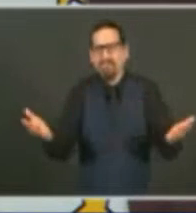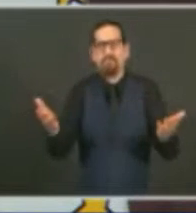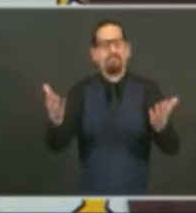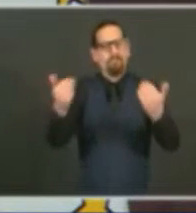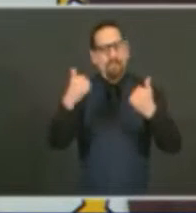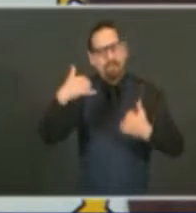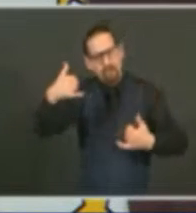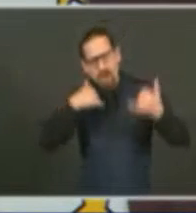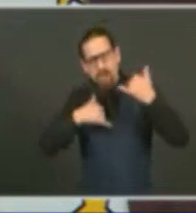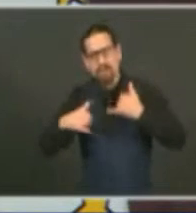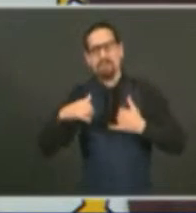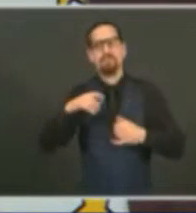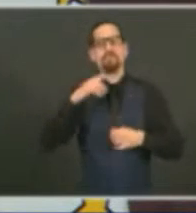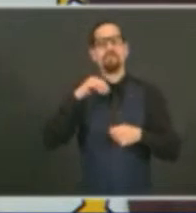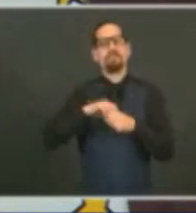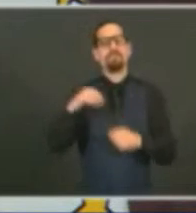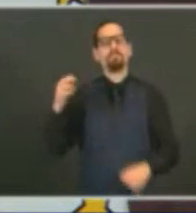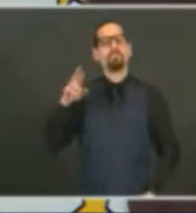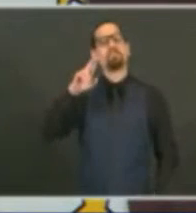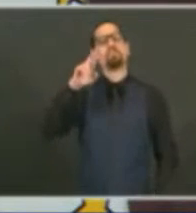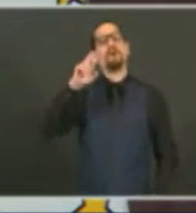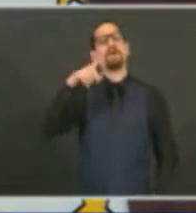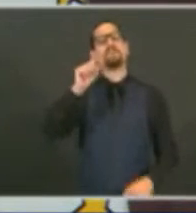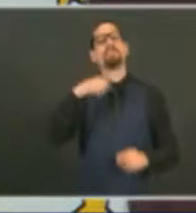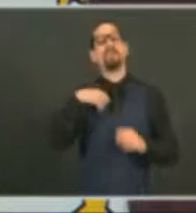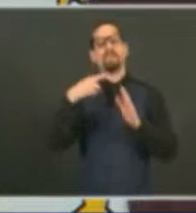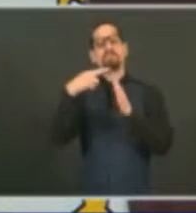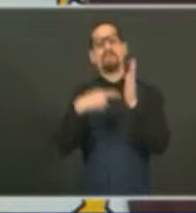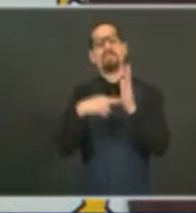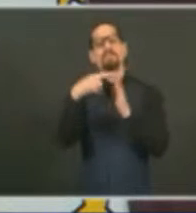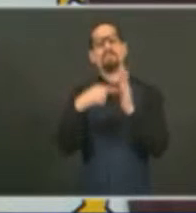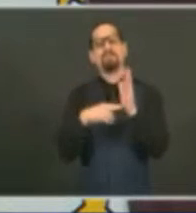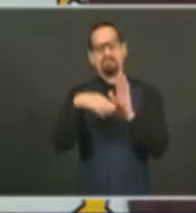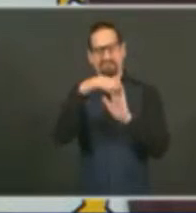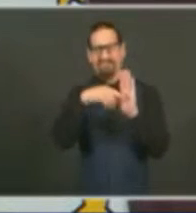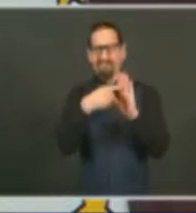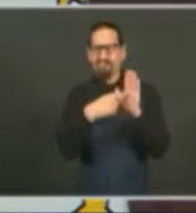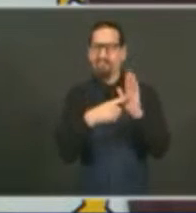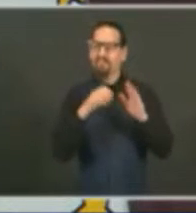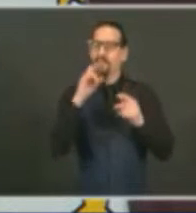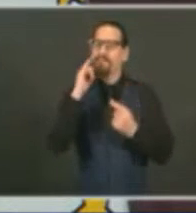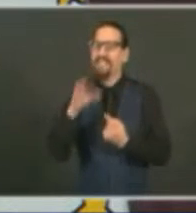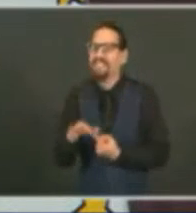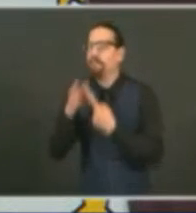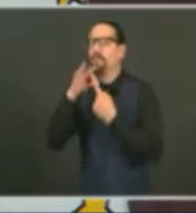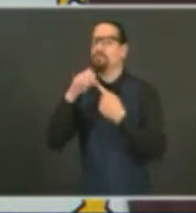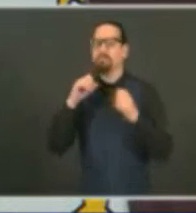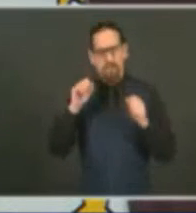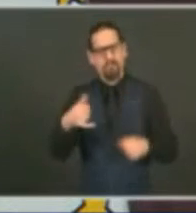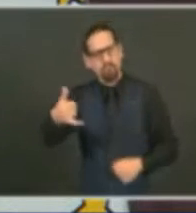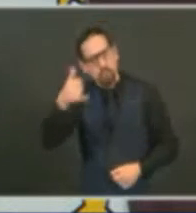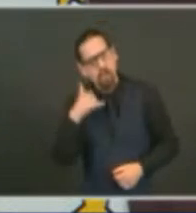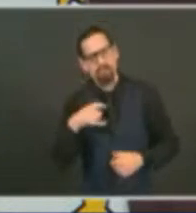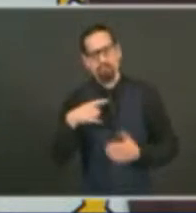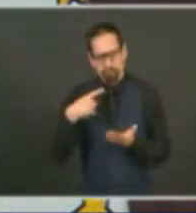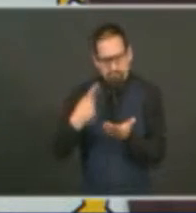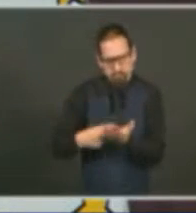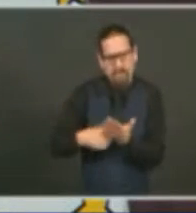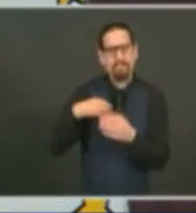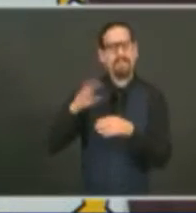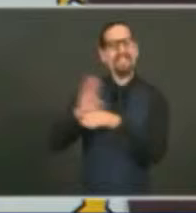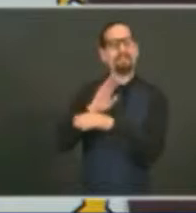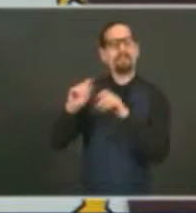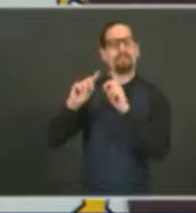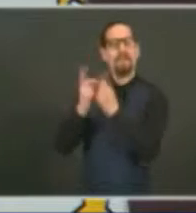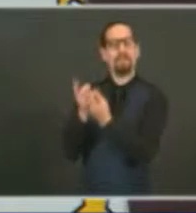regulations. Exceptions will be made. So call us, call Commerce, call my office. We'll work with you.